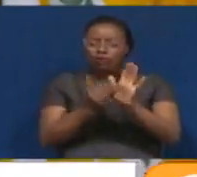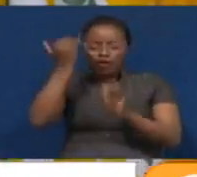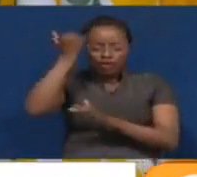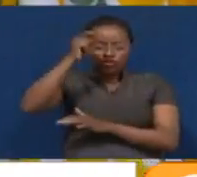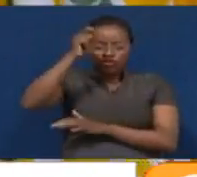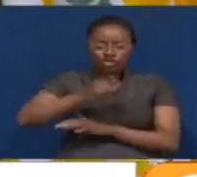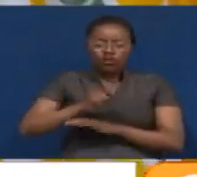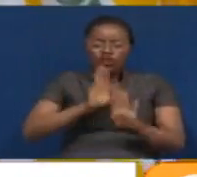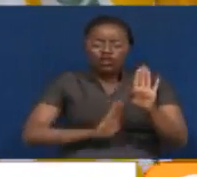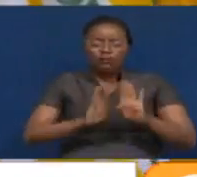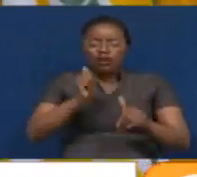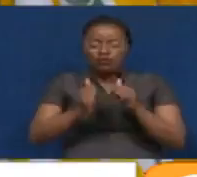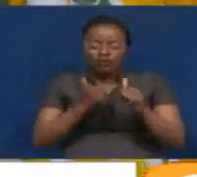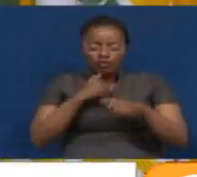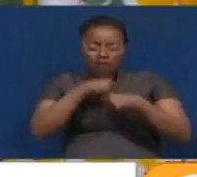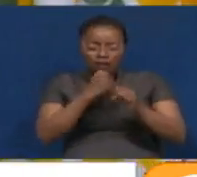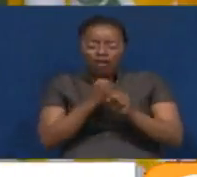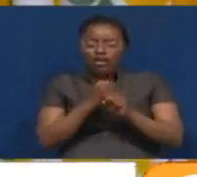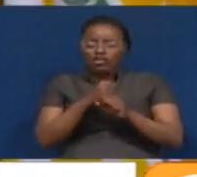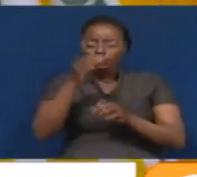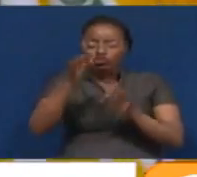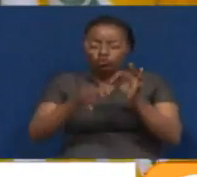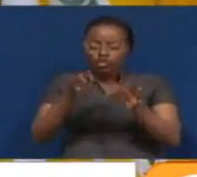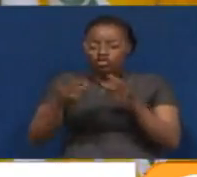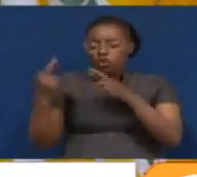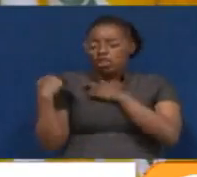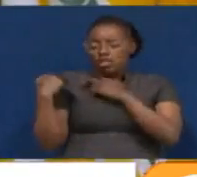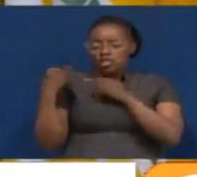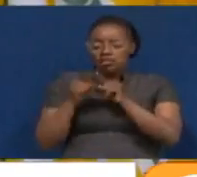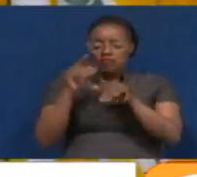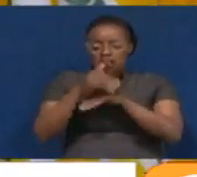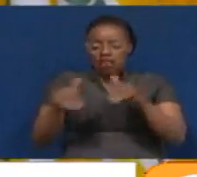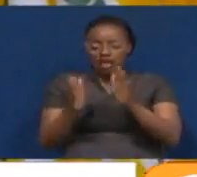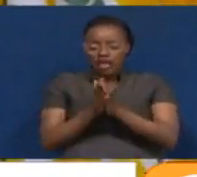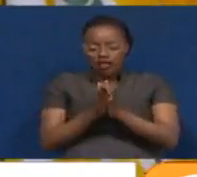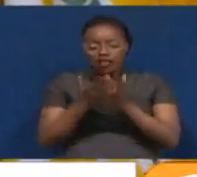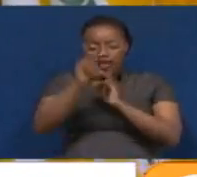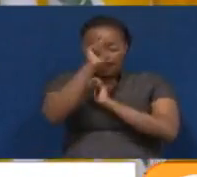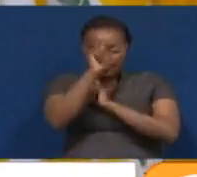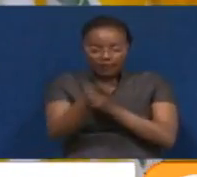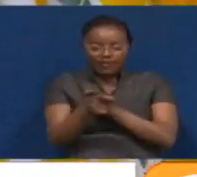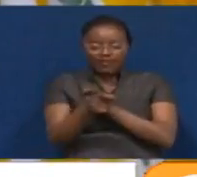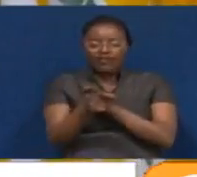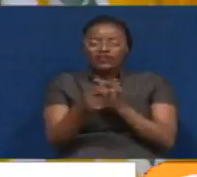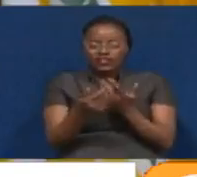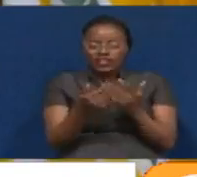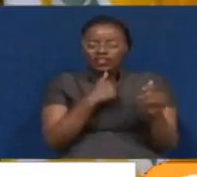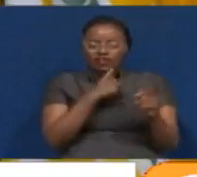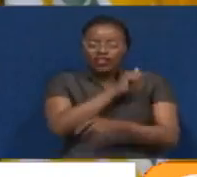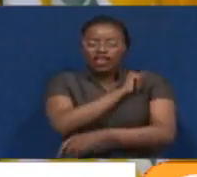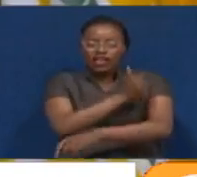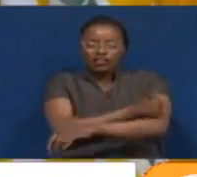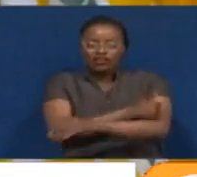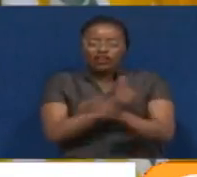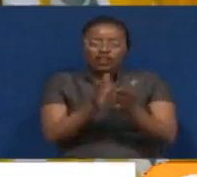judicial behavior that casts the judicial role as dispassionate and dignified, evincing